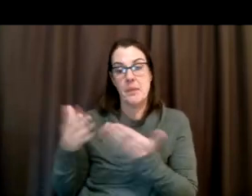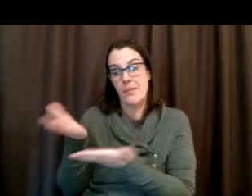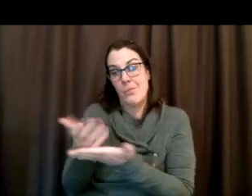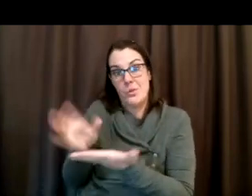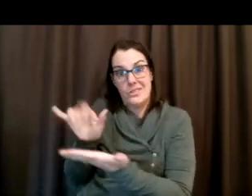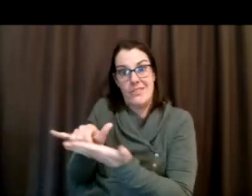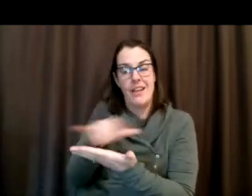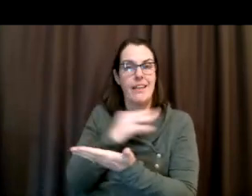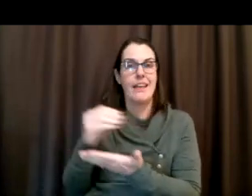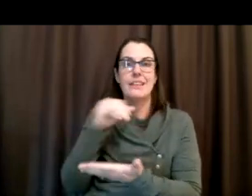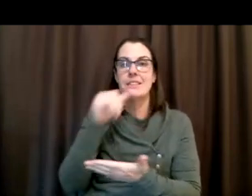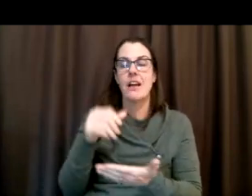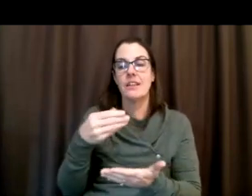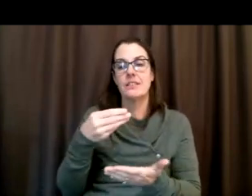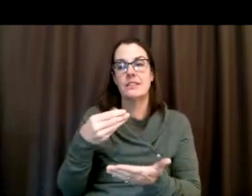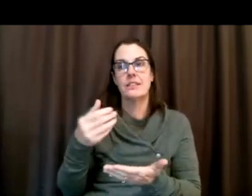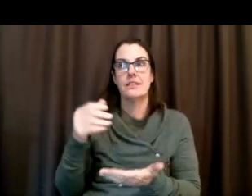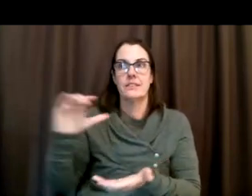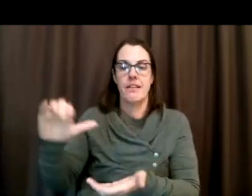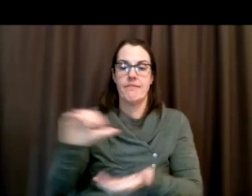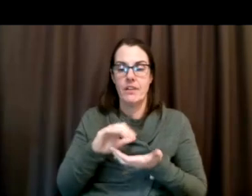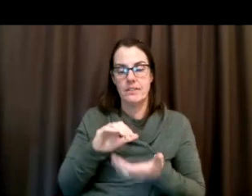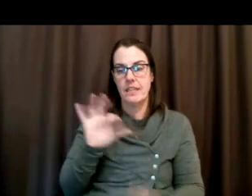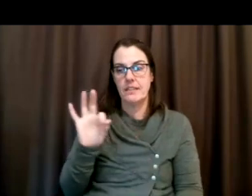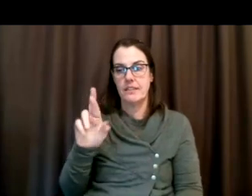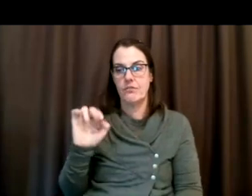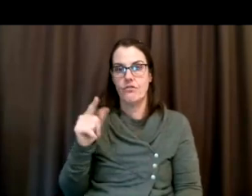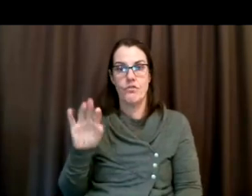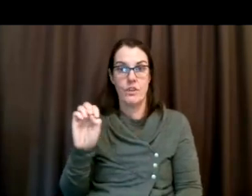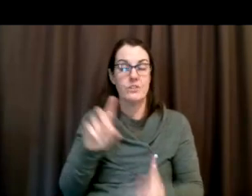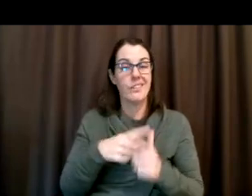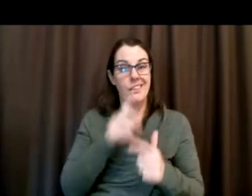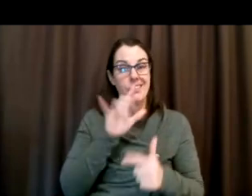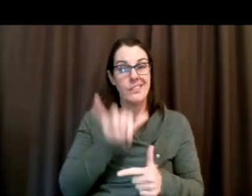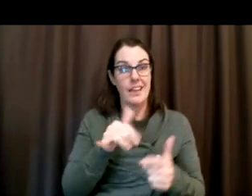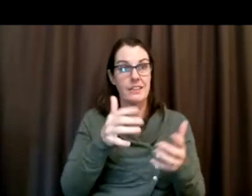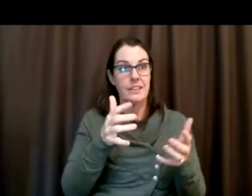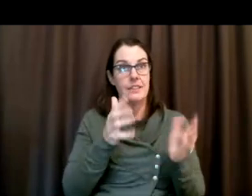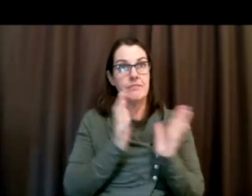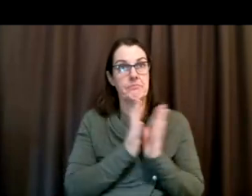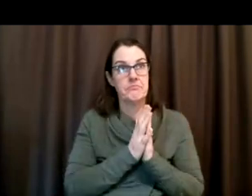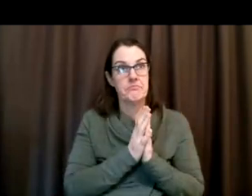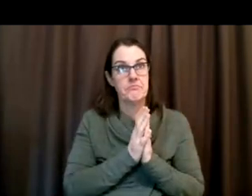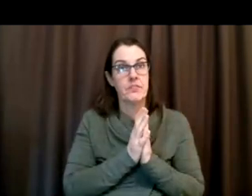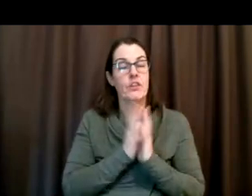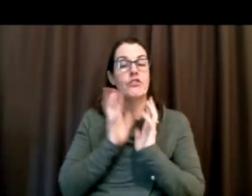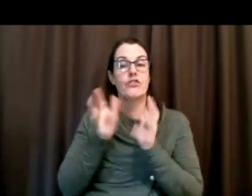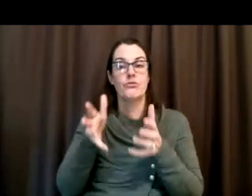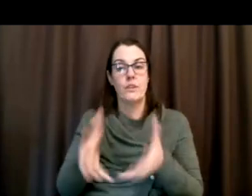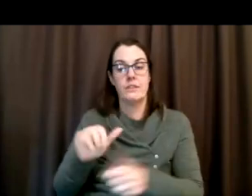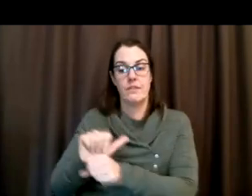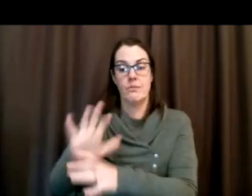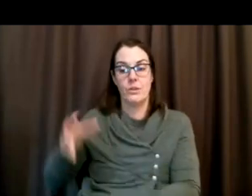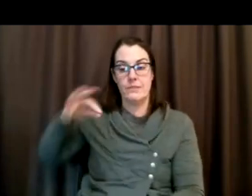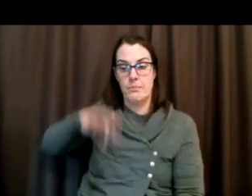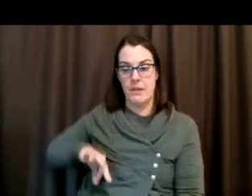not funding fringe, well then we leave the rest of the employee's benefits and whatnot